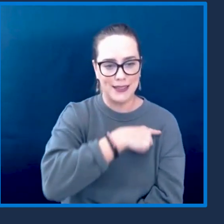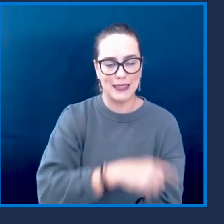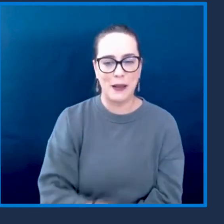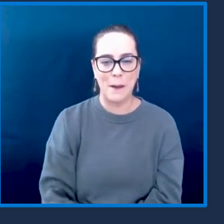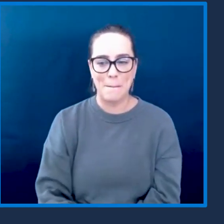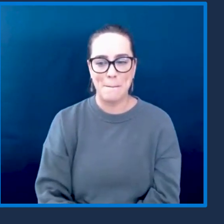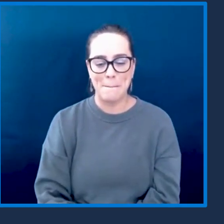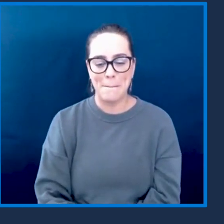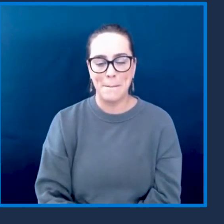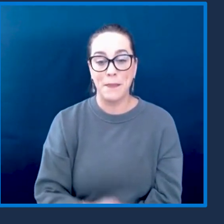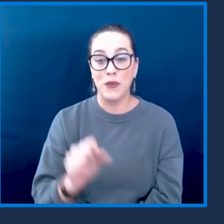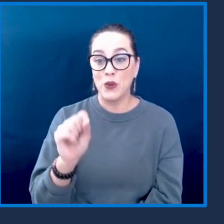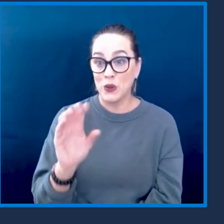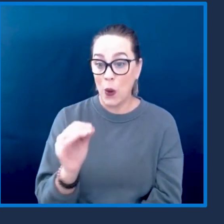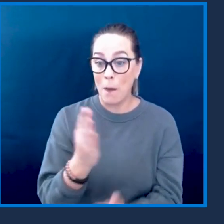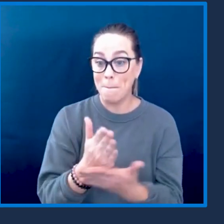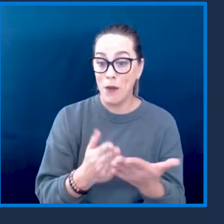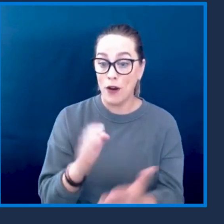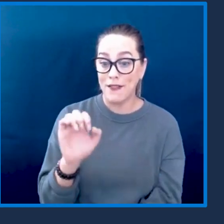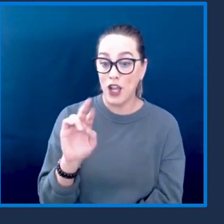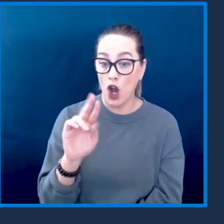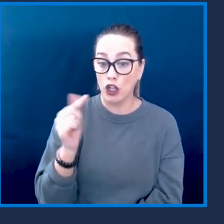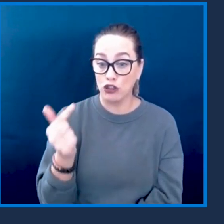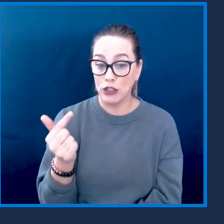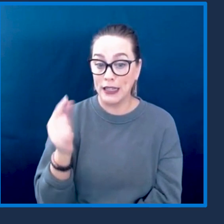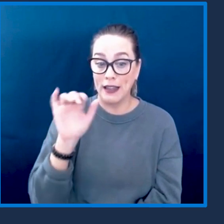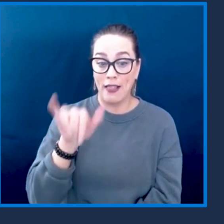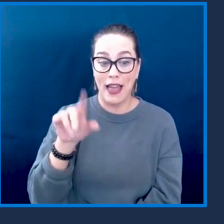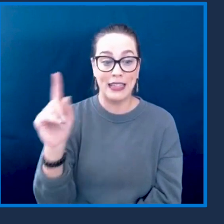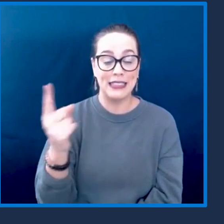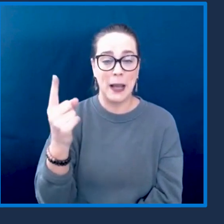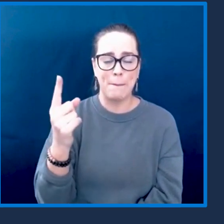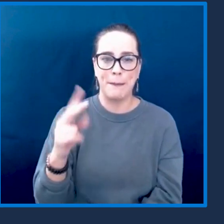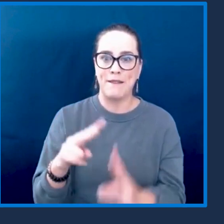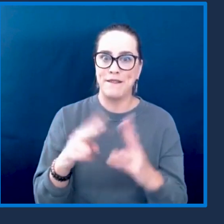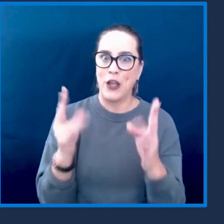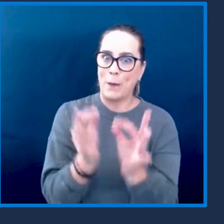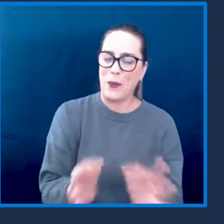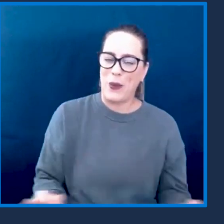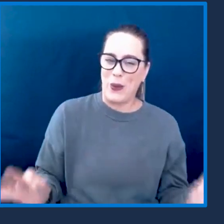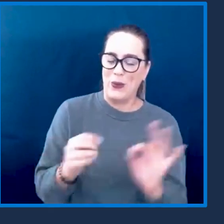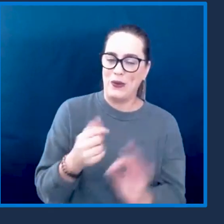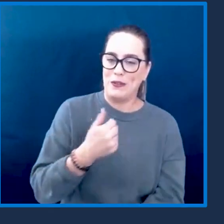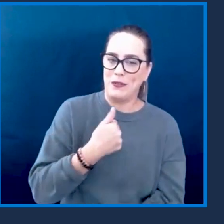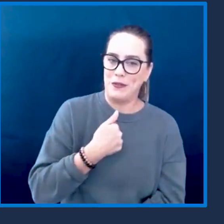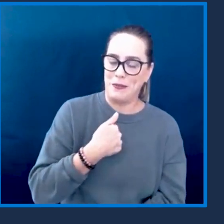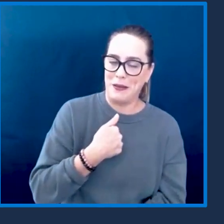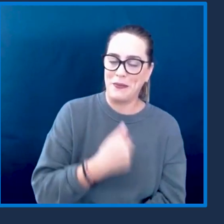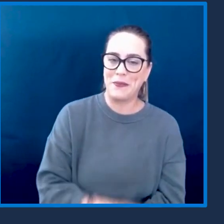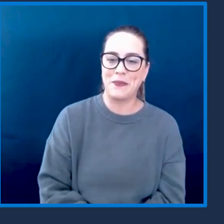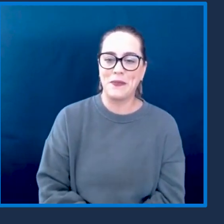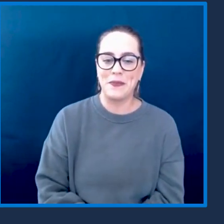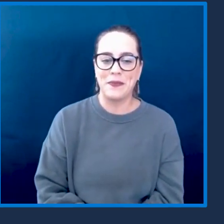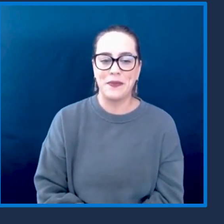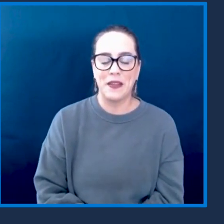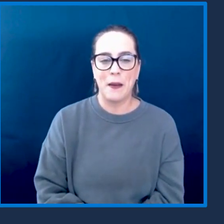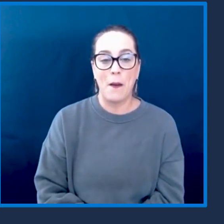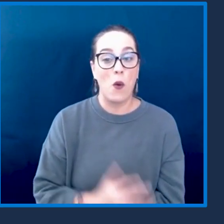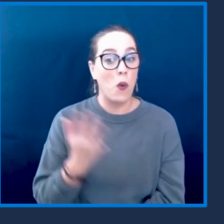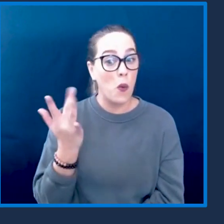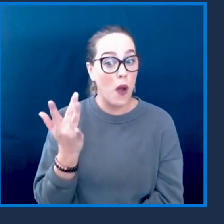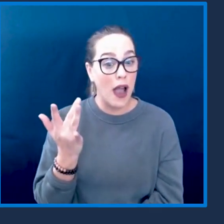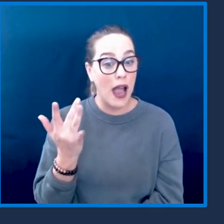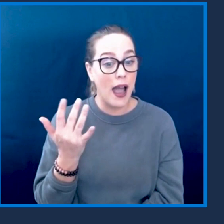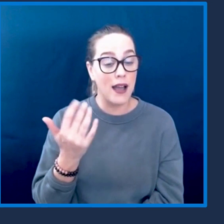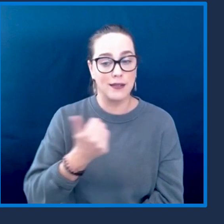So being a part of the ERG is something very near and dear to my heart. The reason, among many, is that I am a person